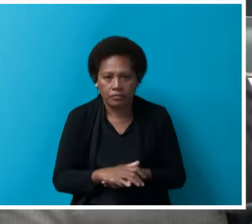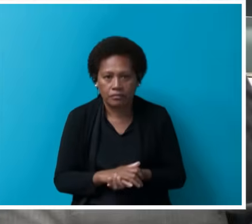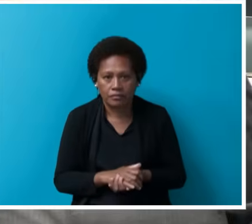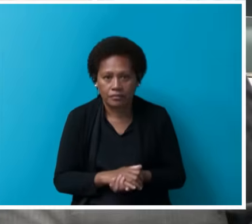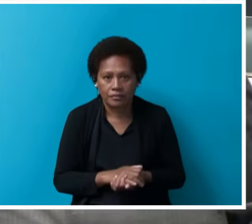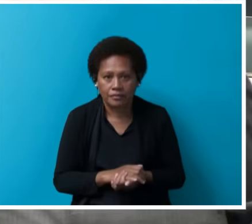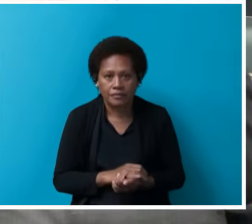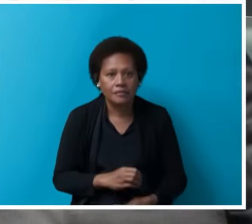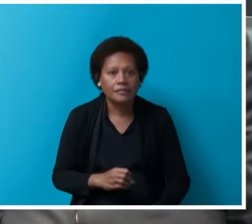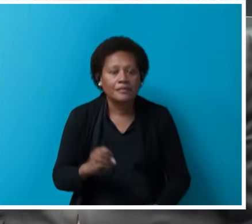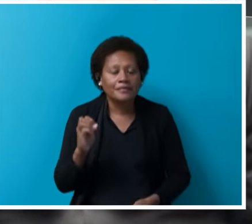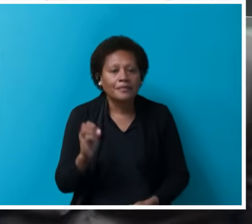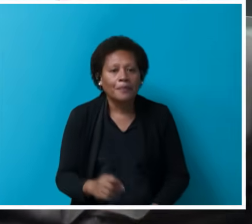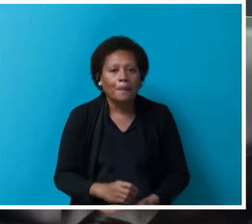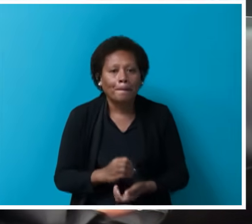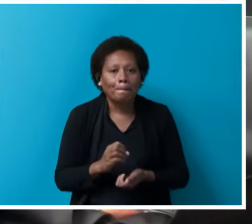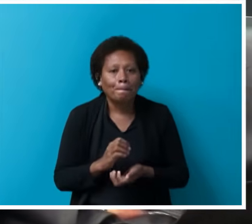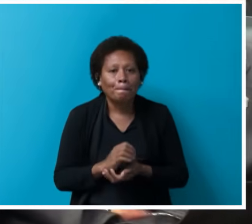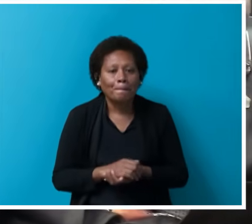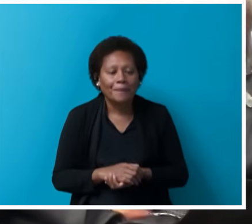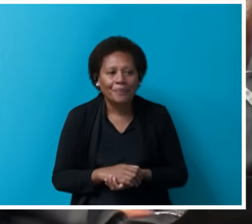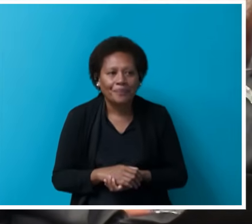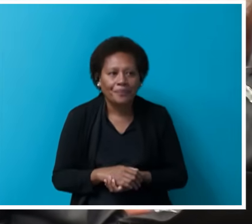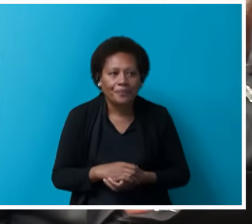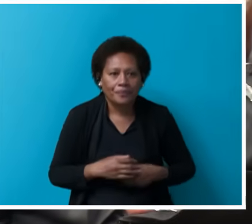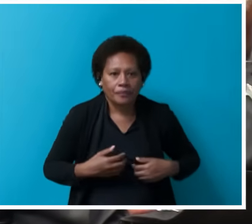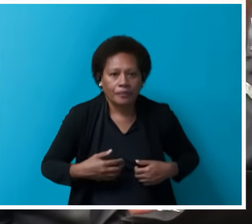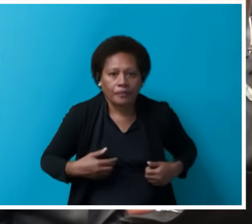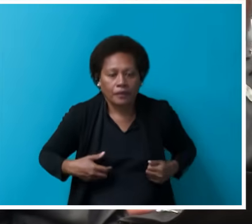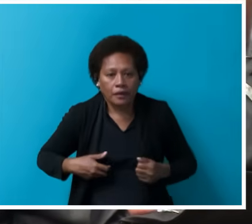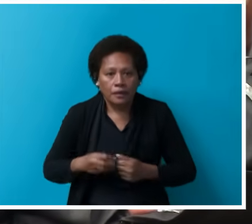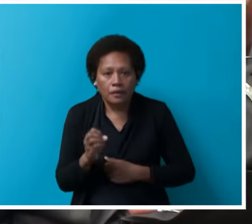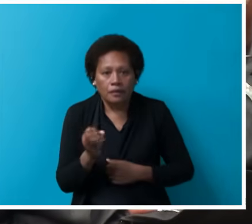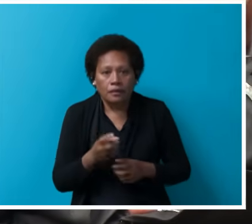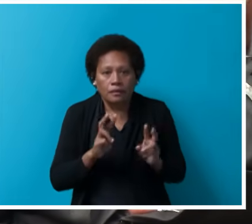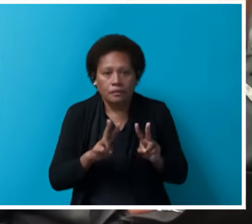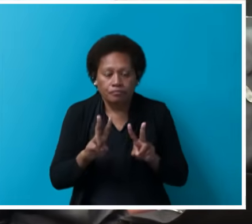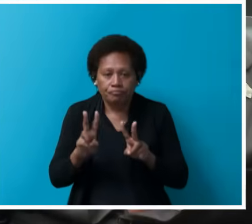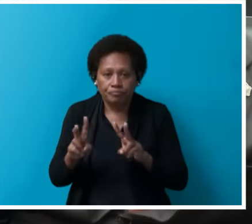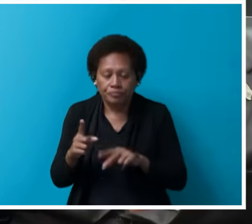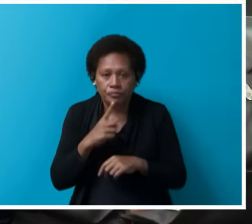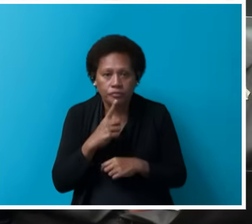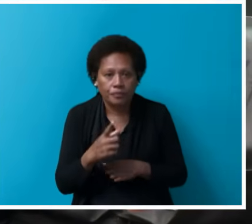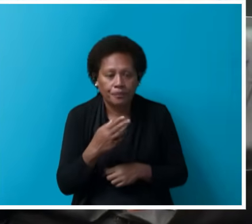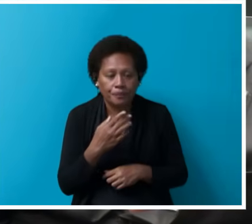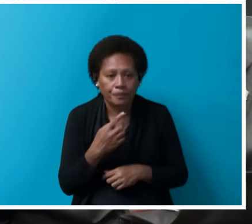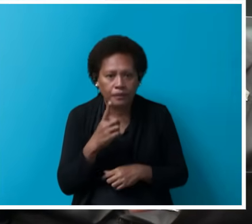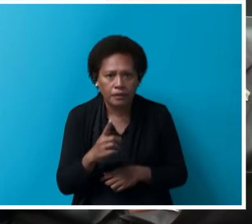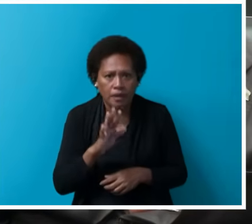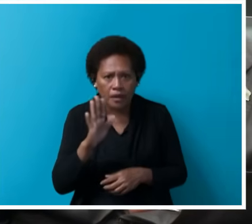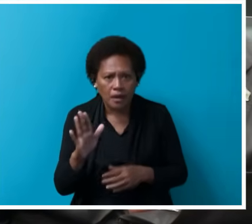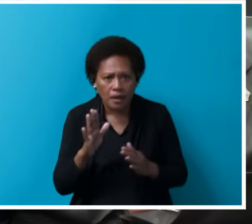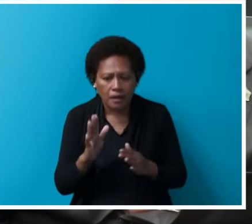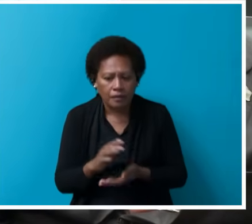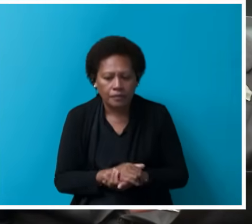does when he goes around and, says, you're not gonna, where's the money? Where's the budget? He's already telling the farmers, there will be